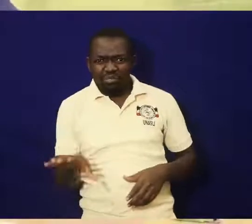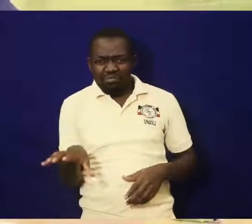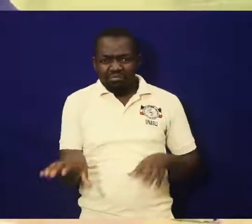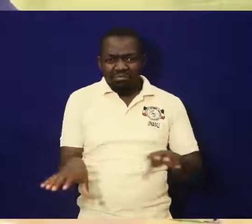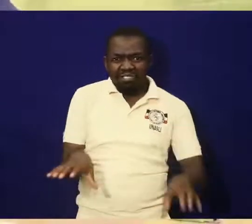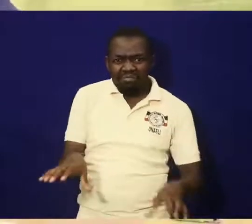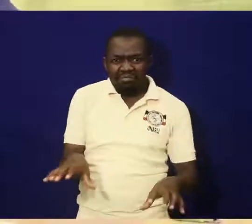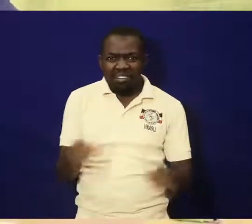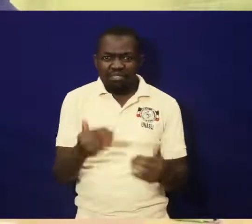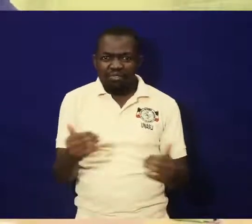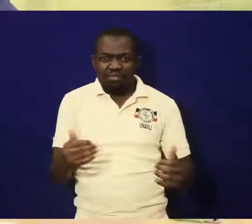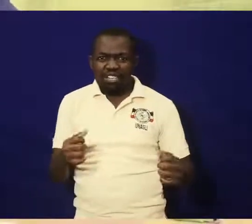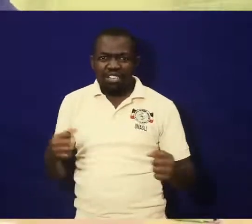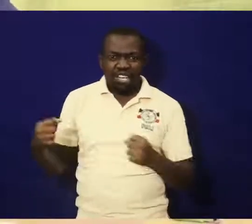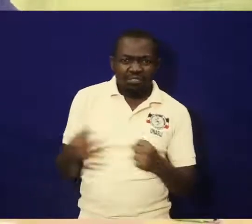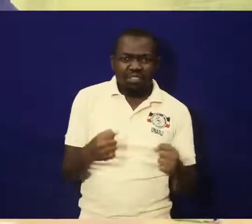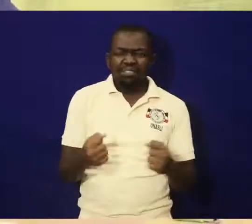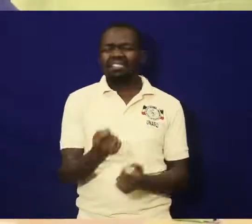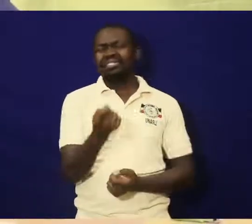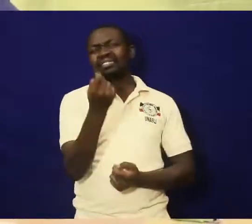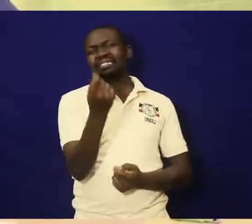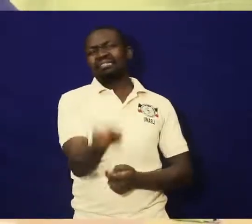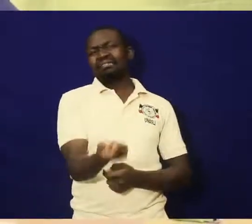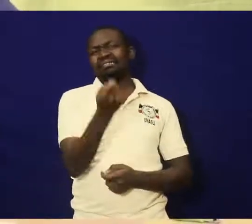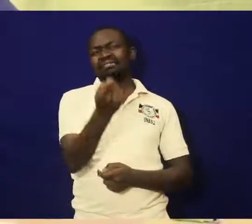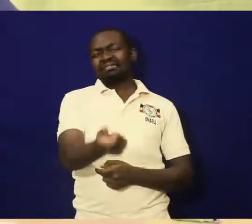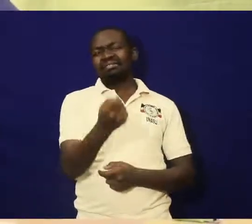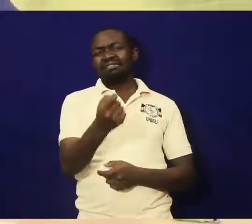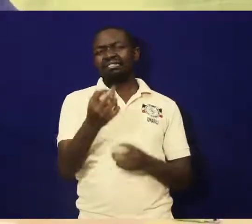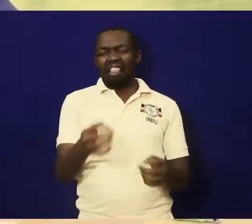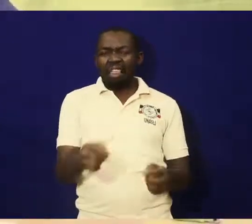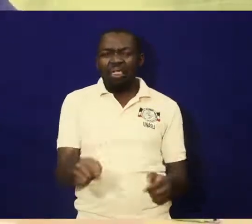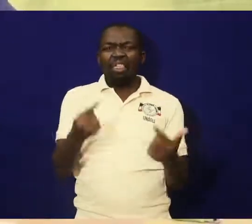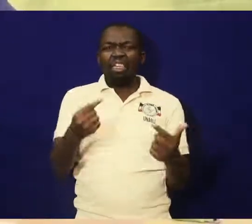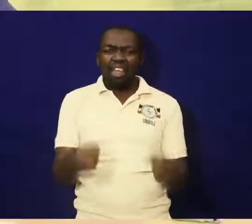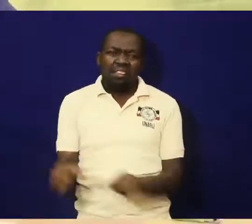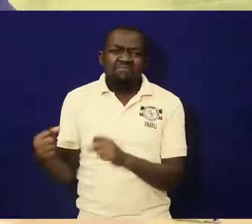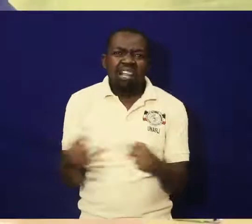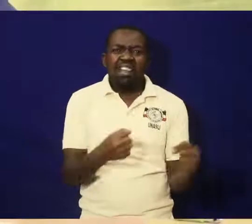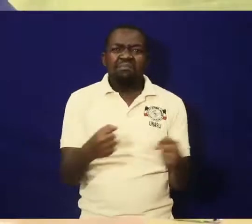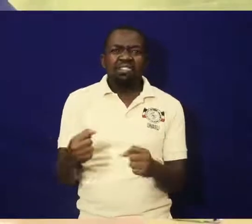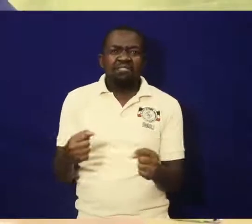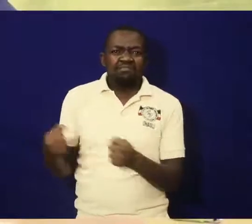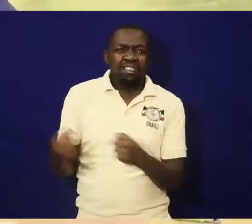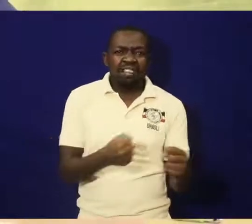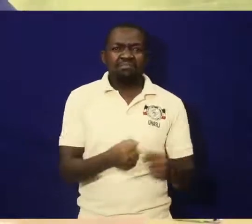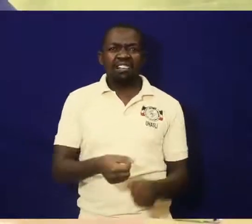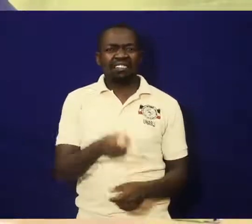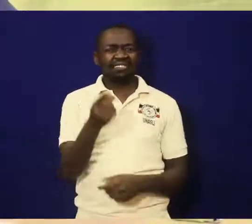Children sometimes fight over very small, trivial things.